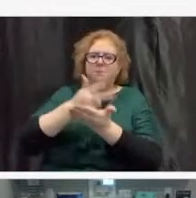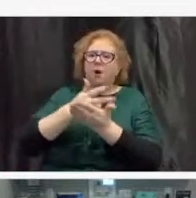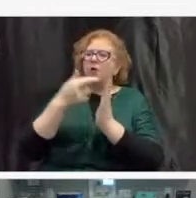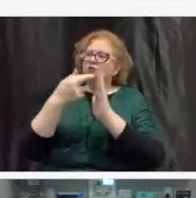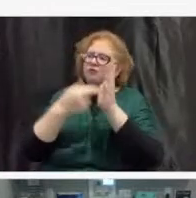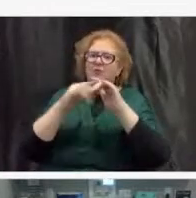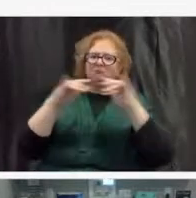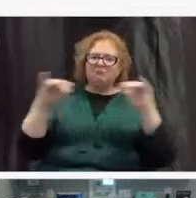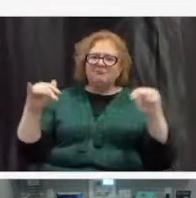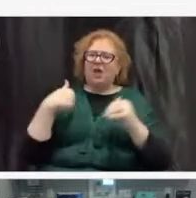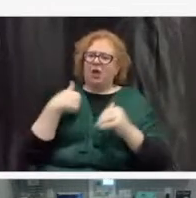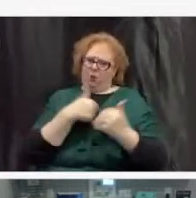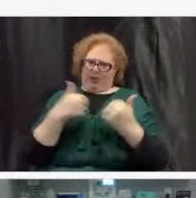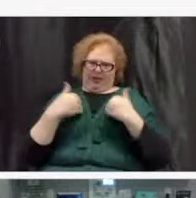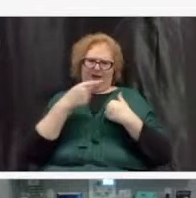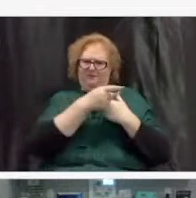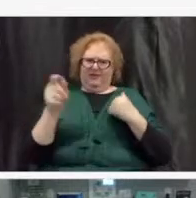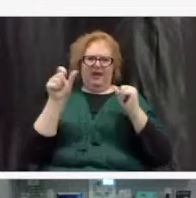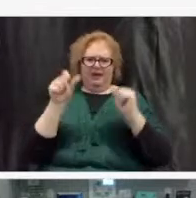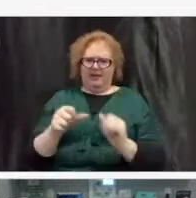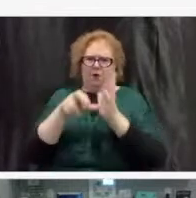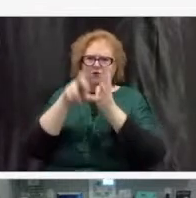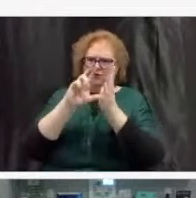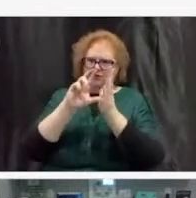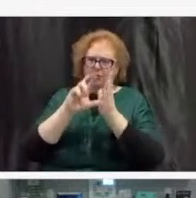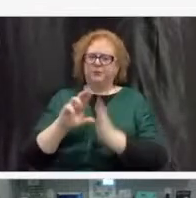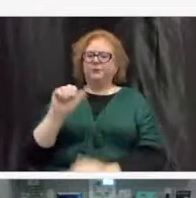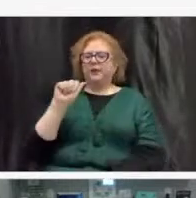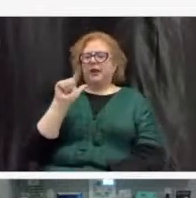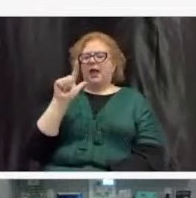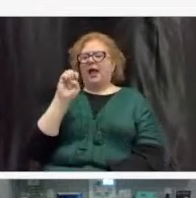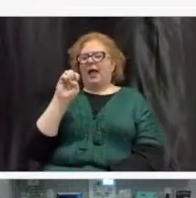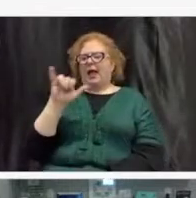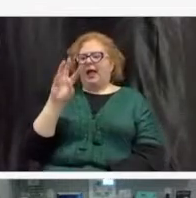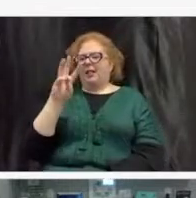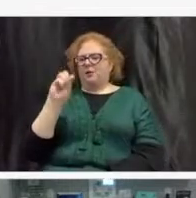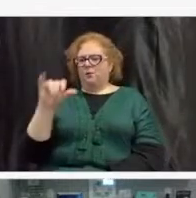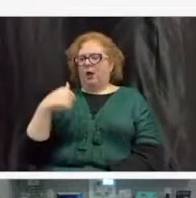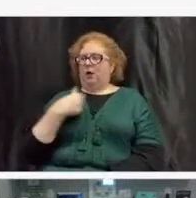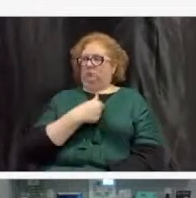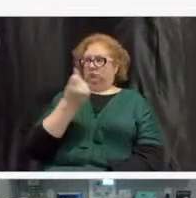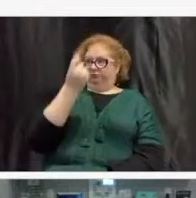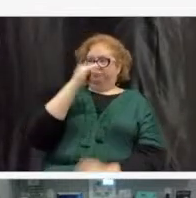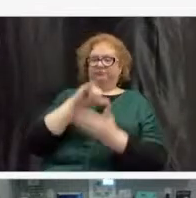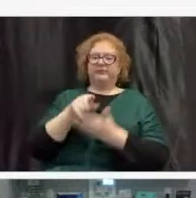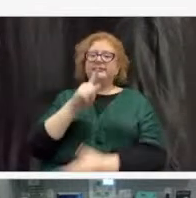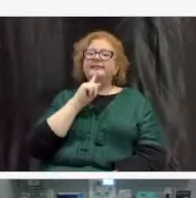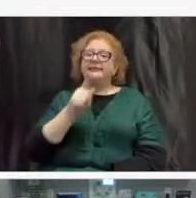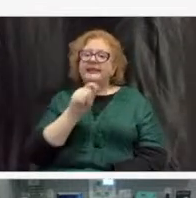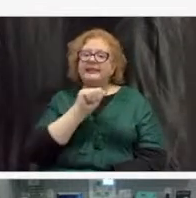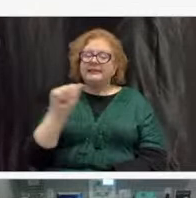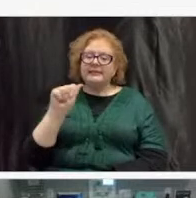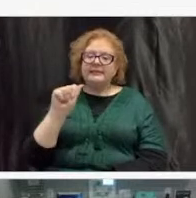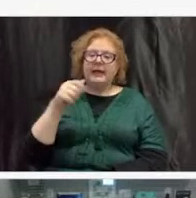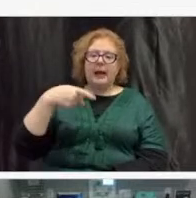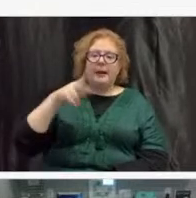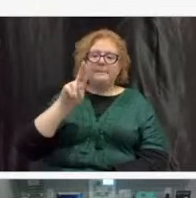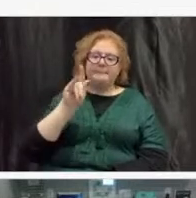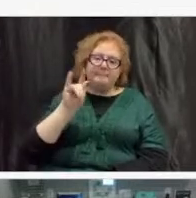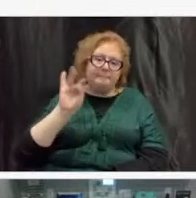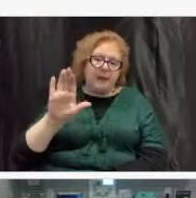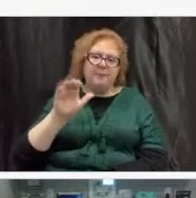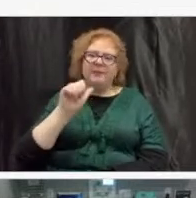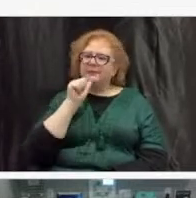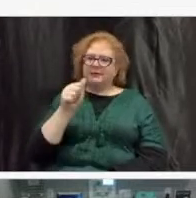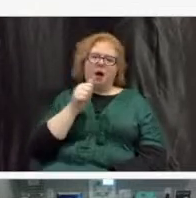Alleyway concerns. From our understanding, the alleyway is a public road. It is not private property. There are different drivers that access this road all the time,